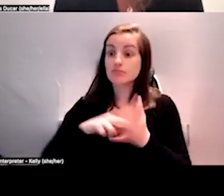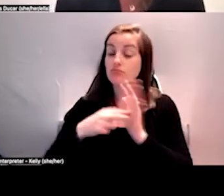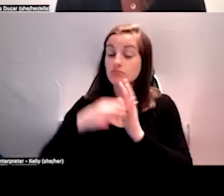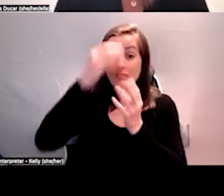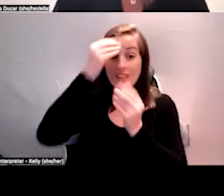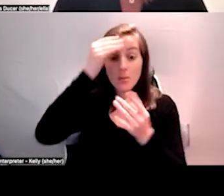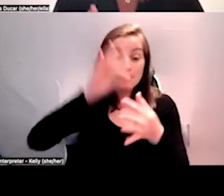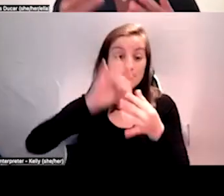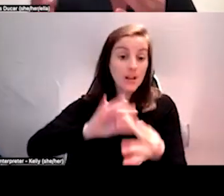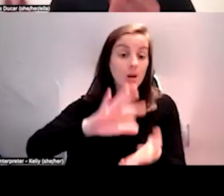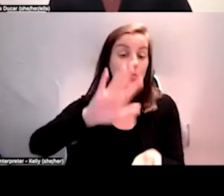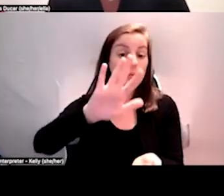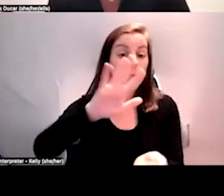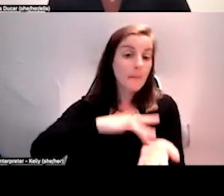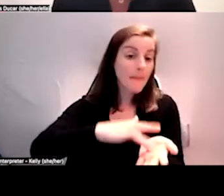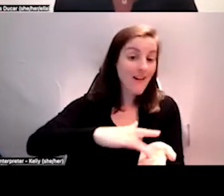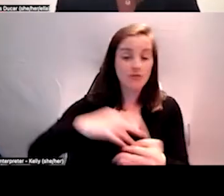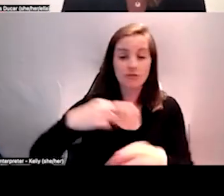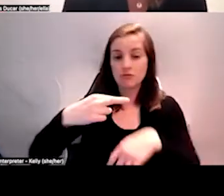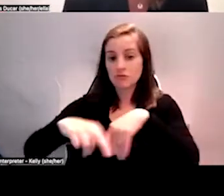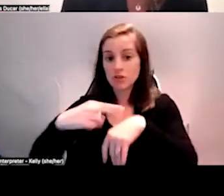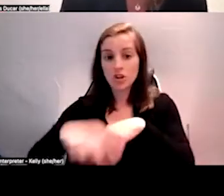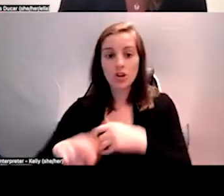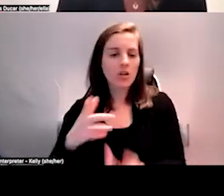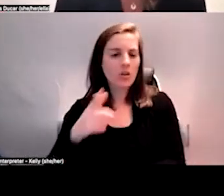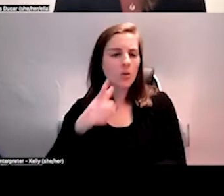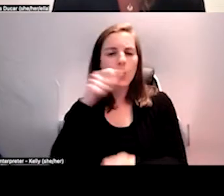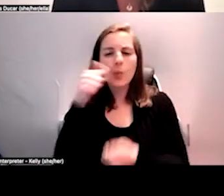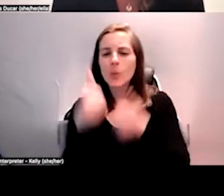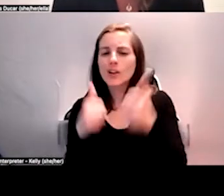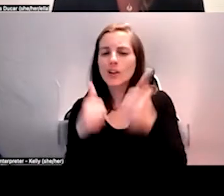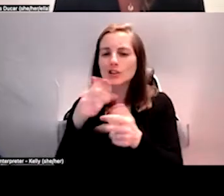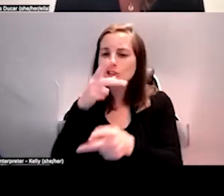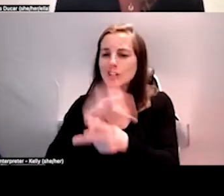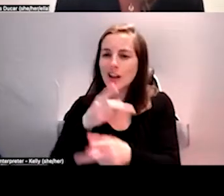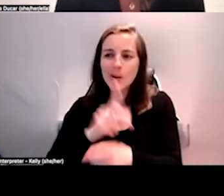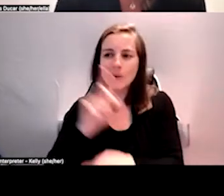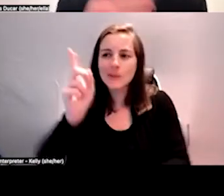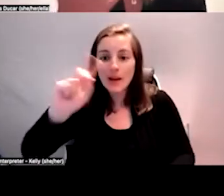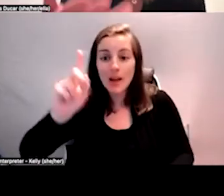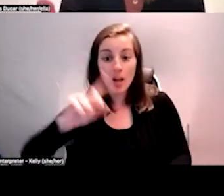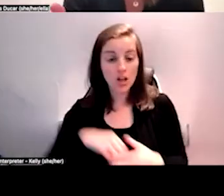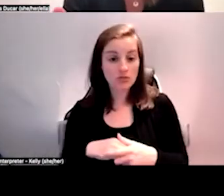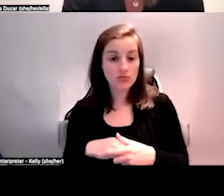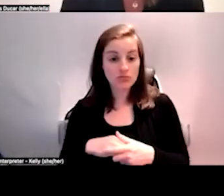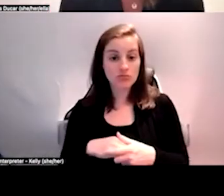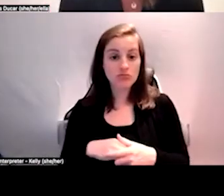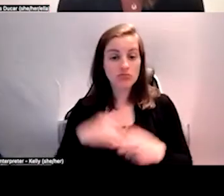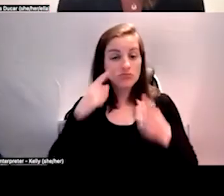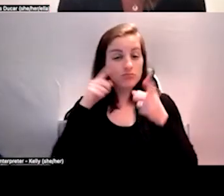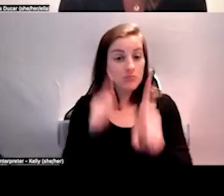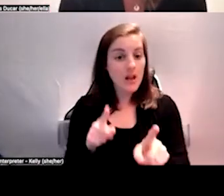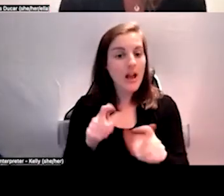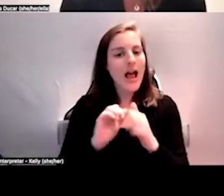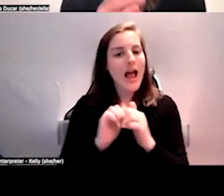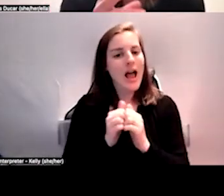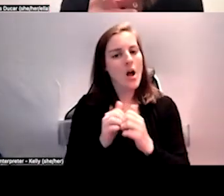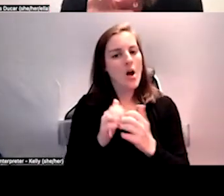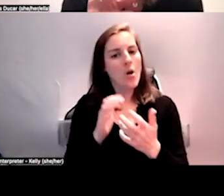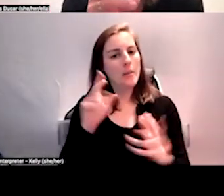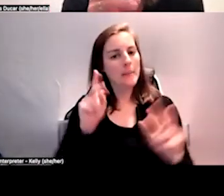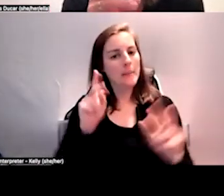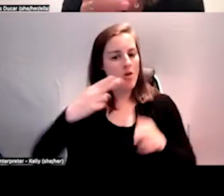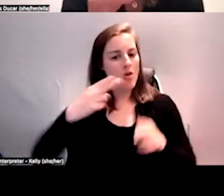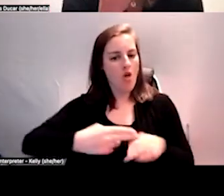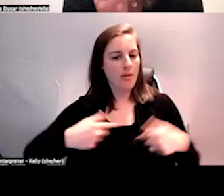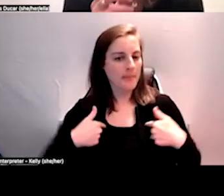referrals, who you should get care from. It also is consent on how you're referred to, right? And not only how you're